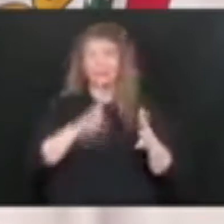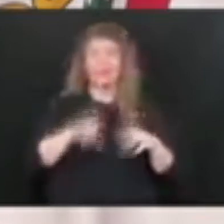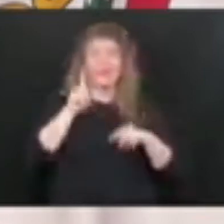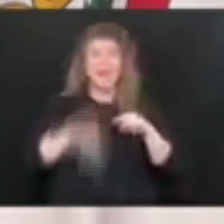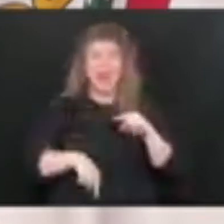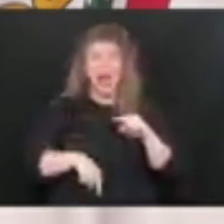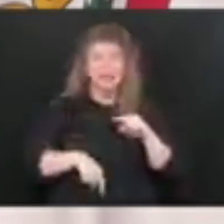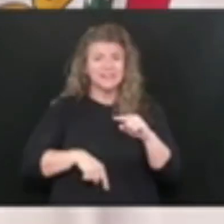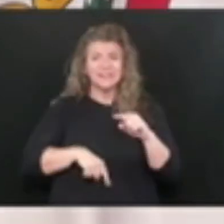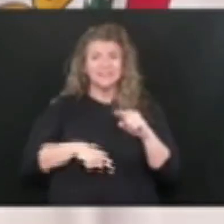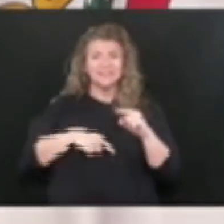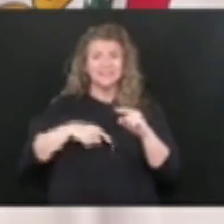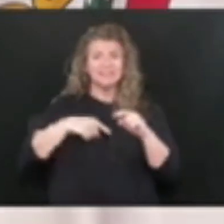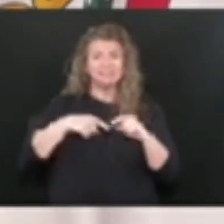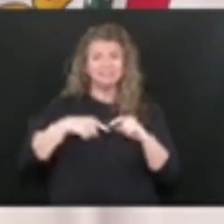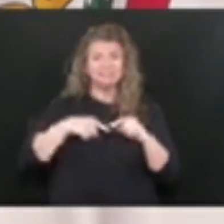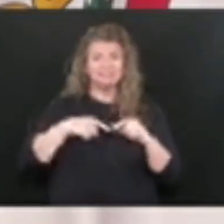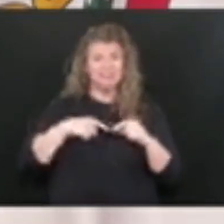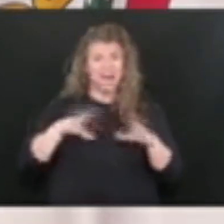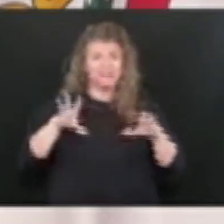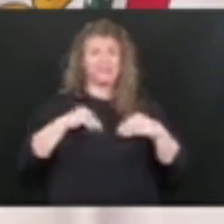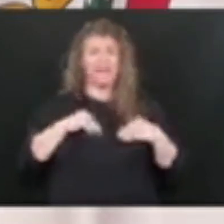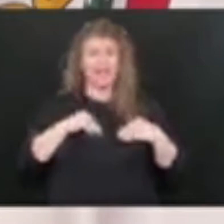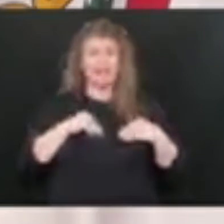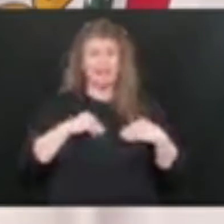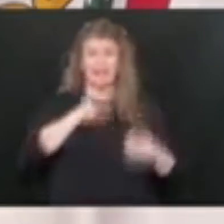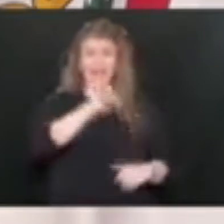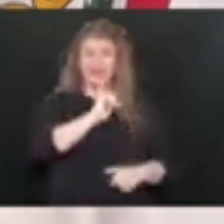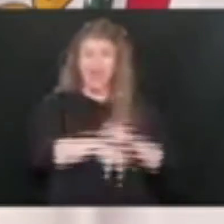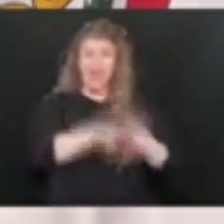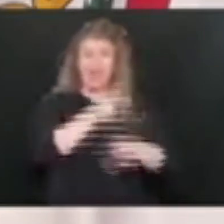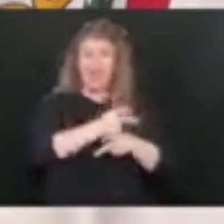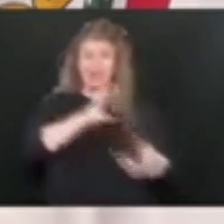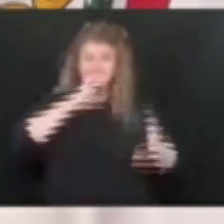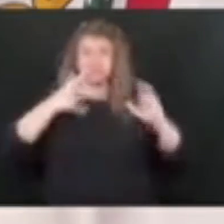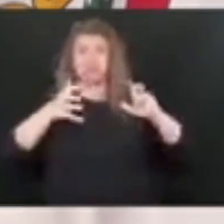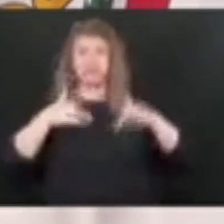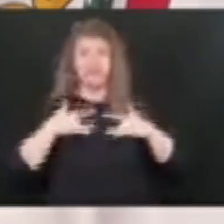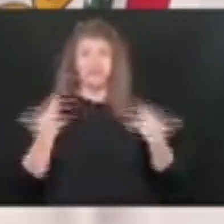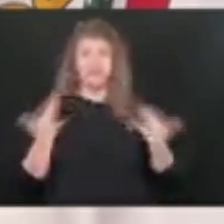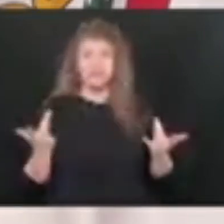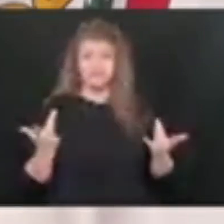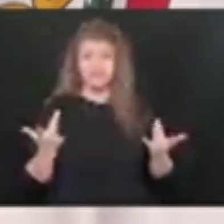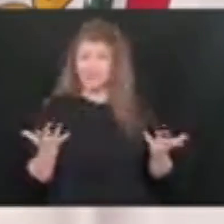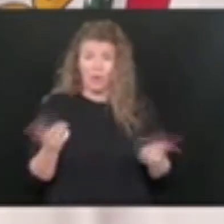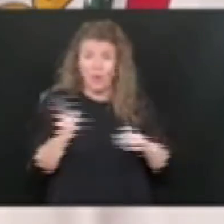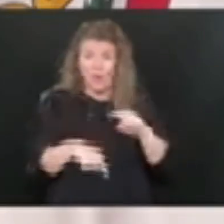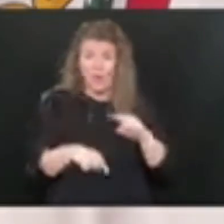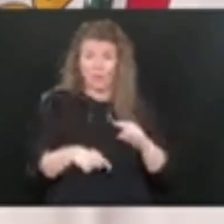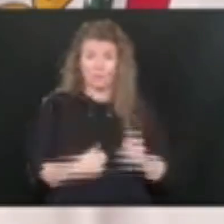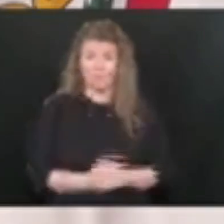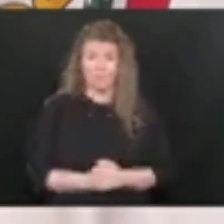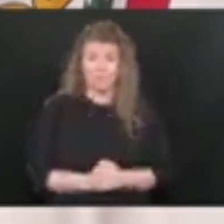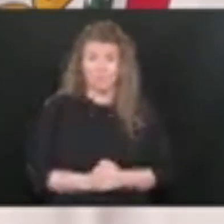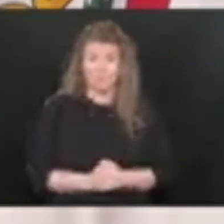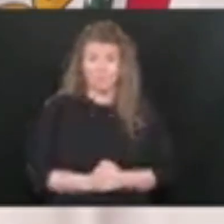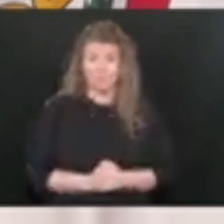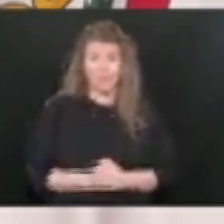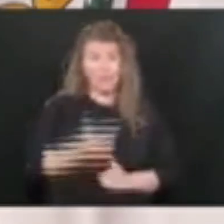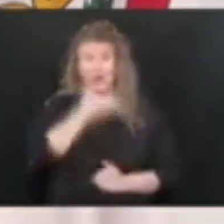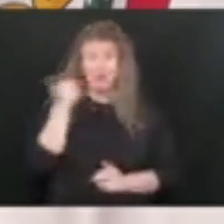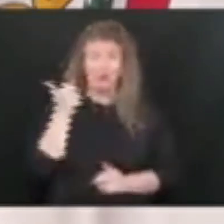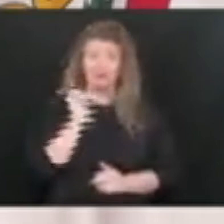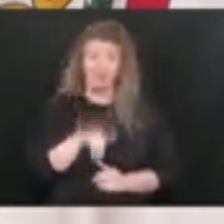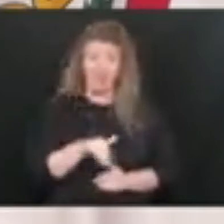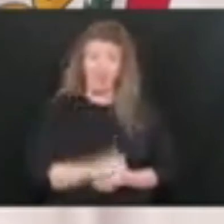absolutely tolerate this kind of tragic events. We just can't. We're better than